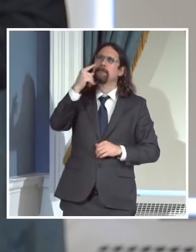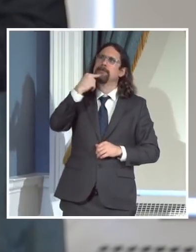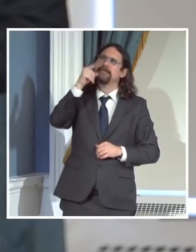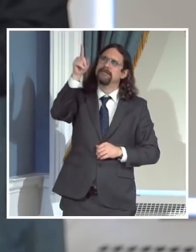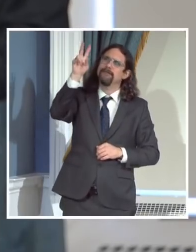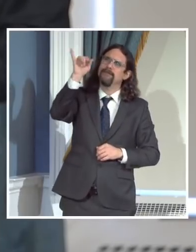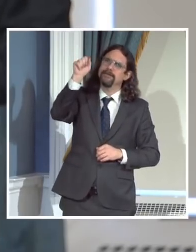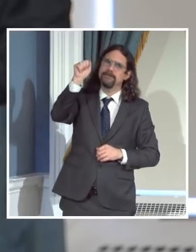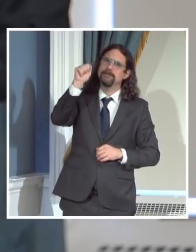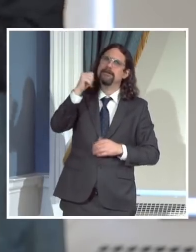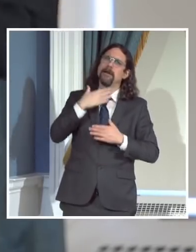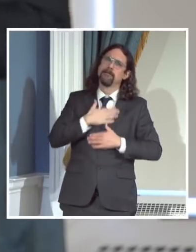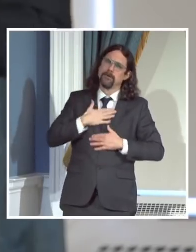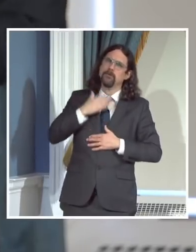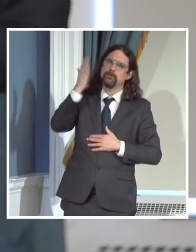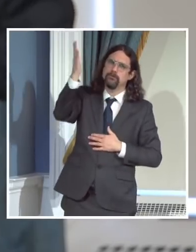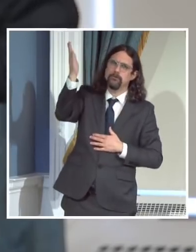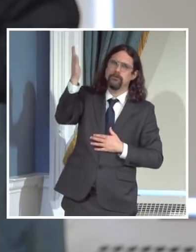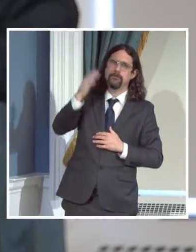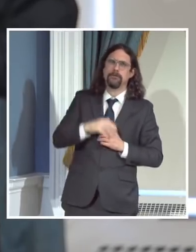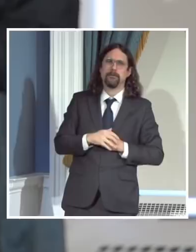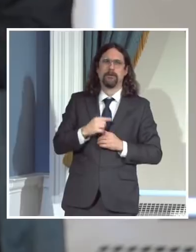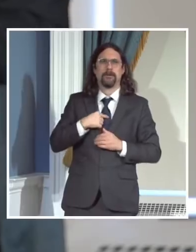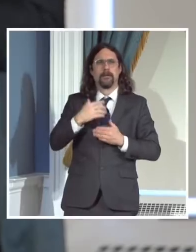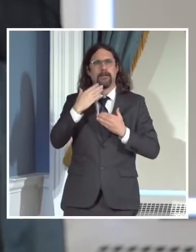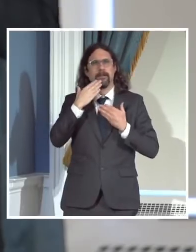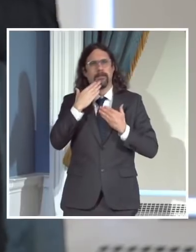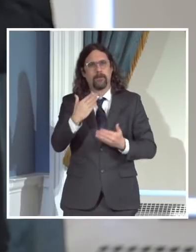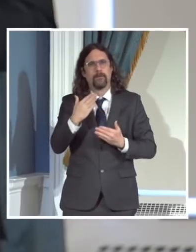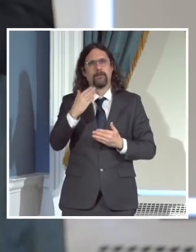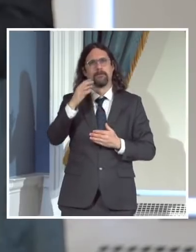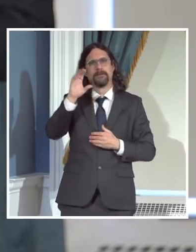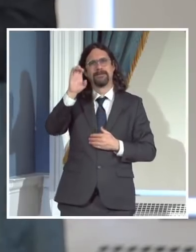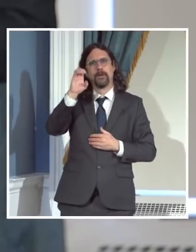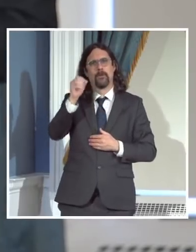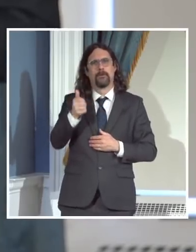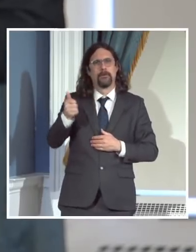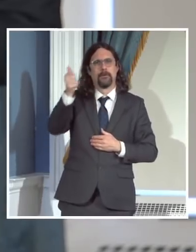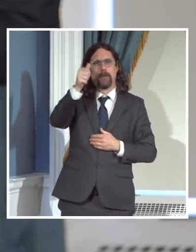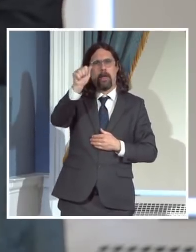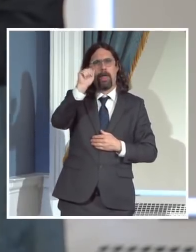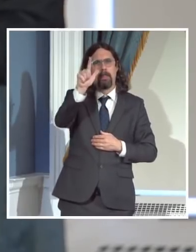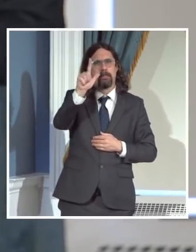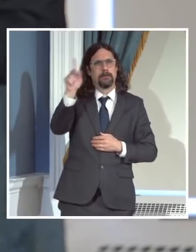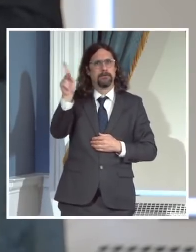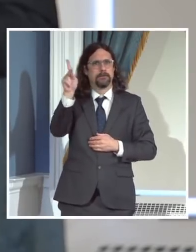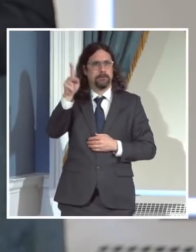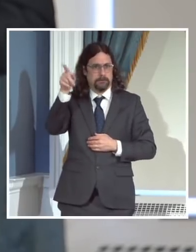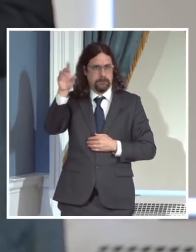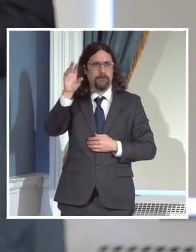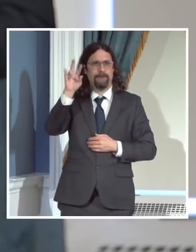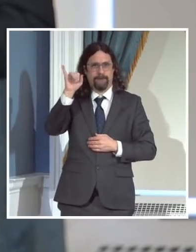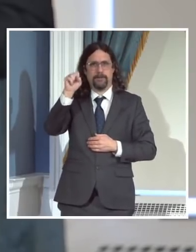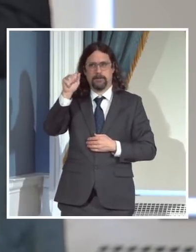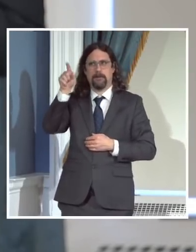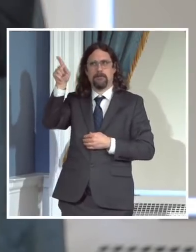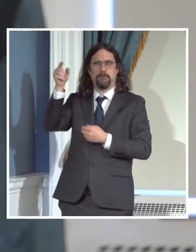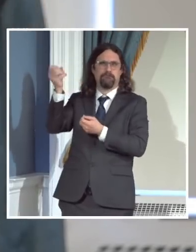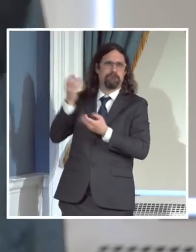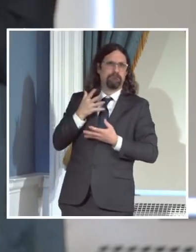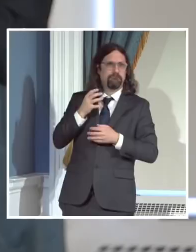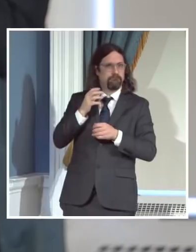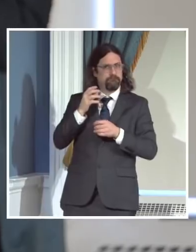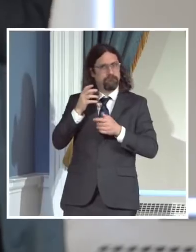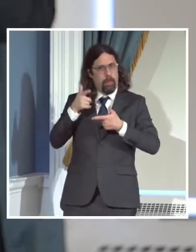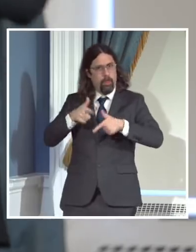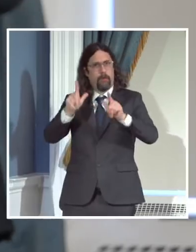me the opportunity to do this job and to do my job at Visa. And it's important that we all come together as New Yorkers. It's